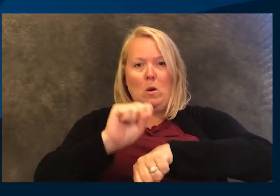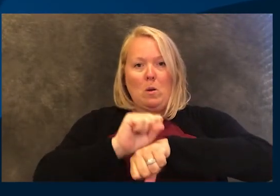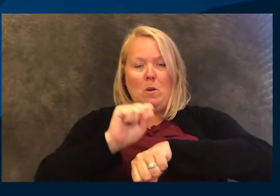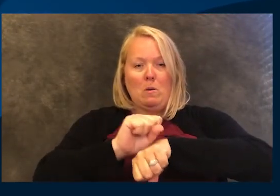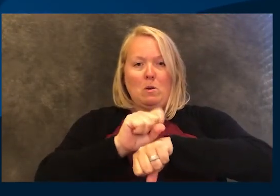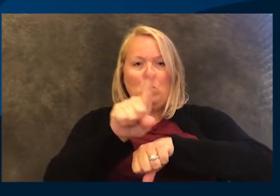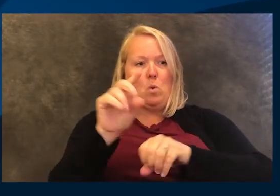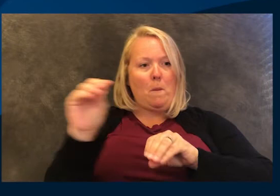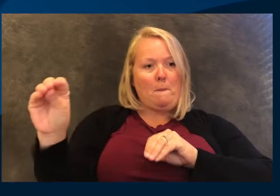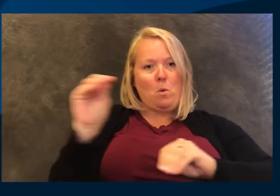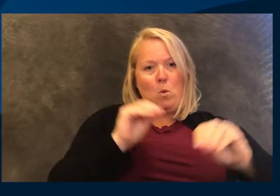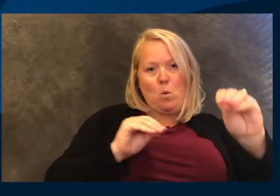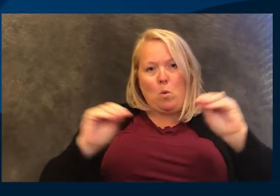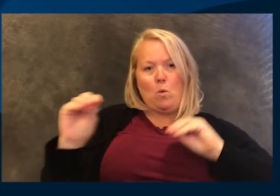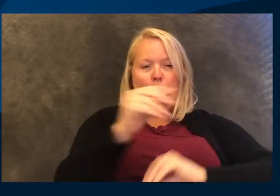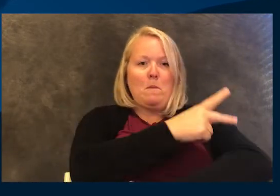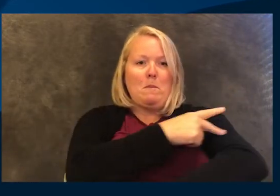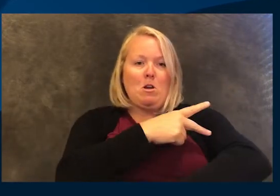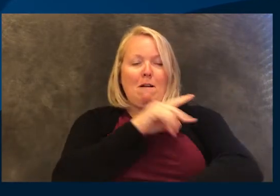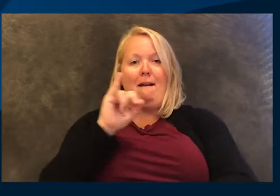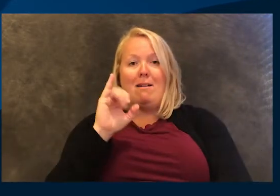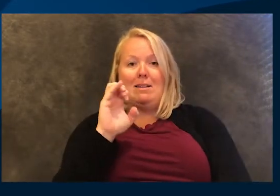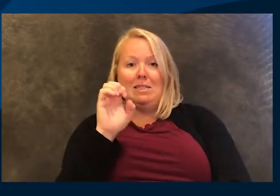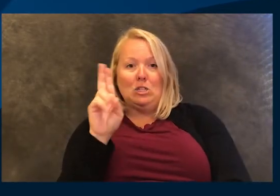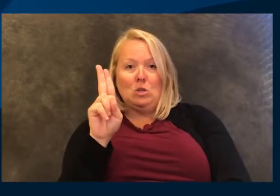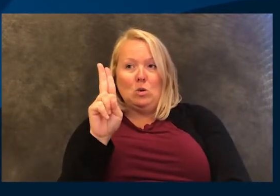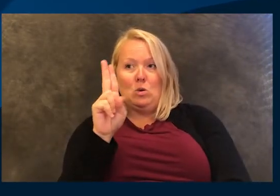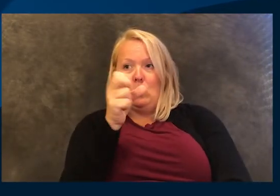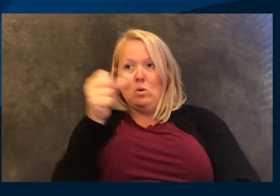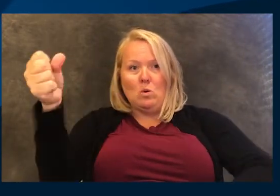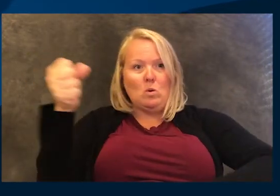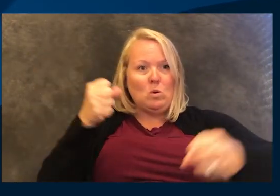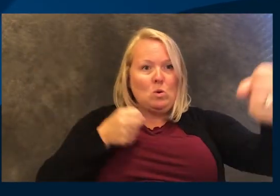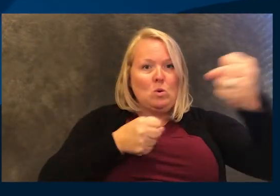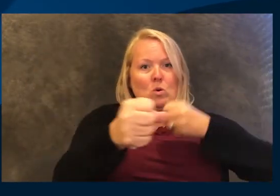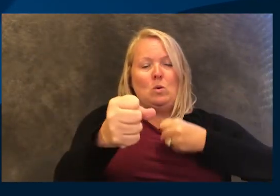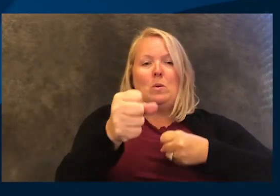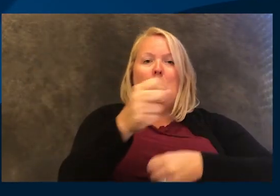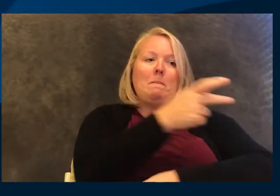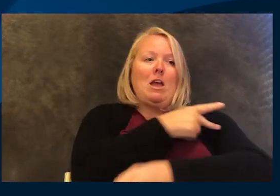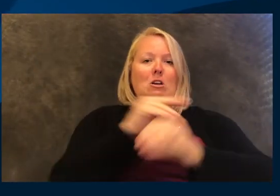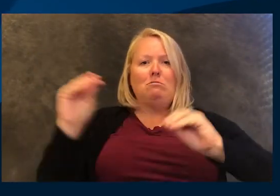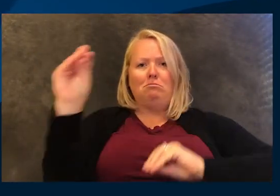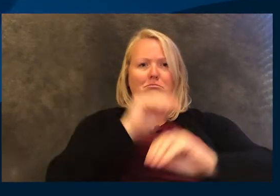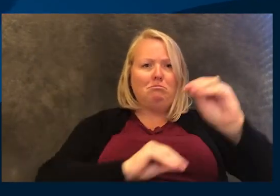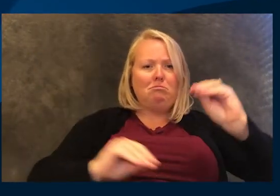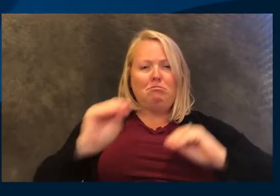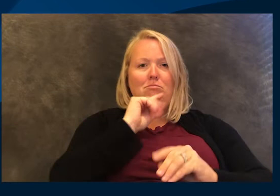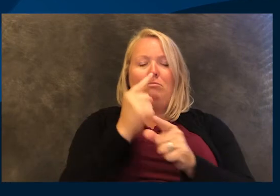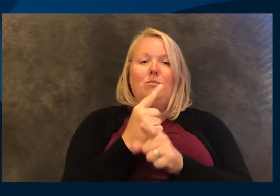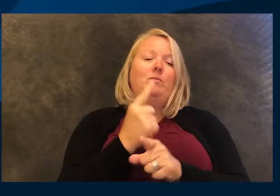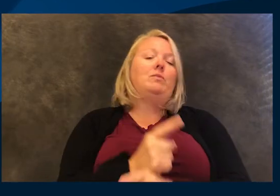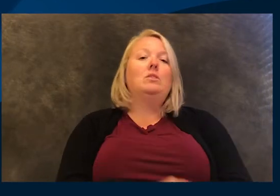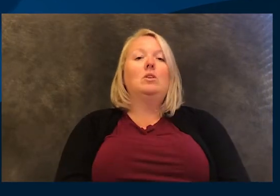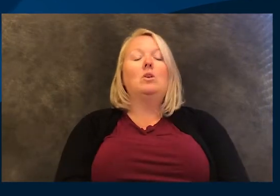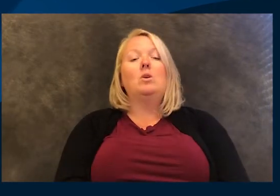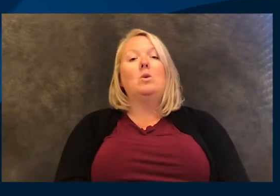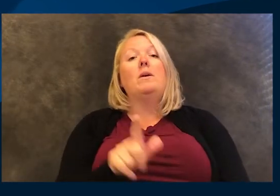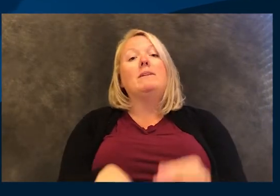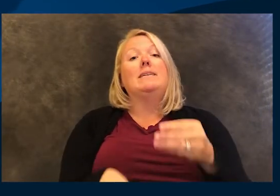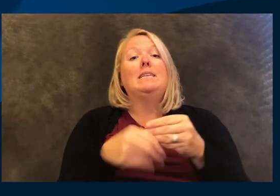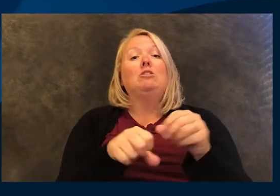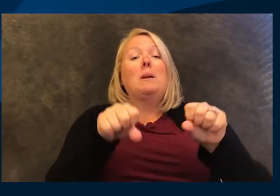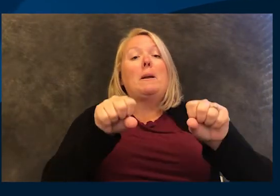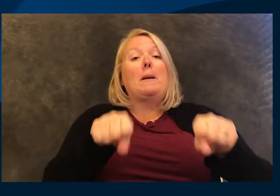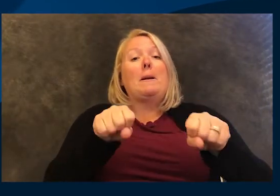out of ICUs as appropriate and move patients back into ICU beds that need to be. We have additional capacity in our moderate